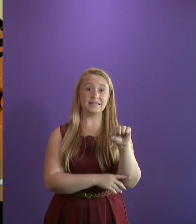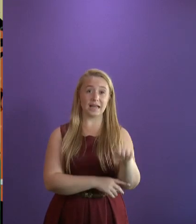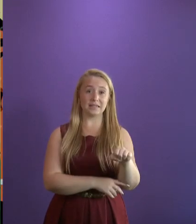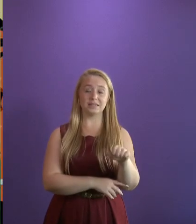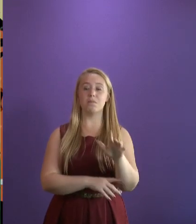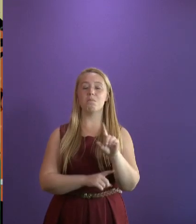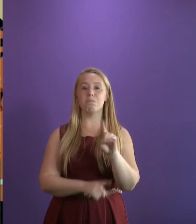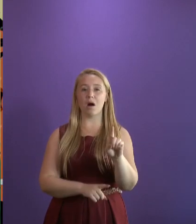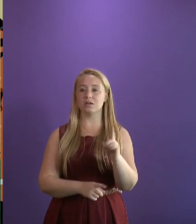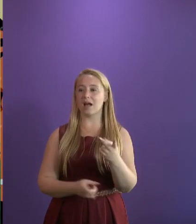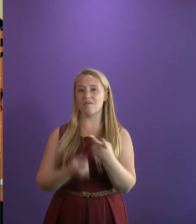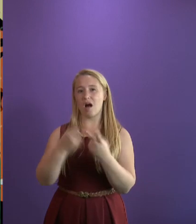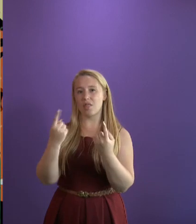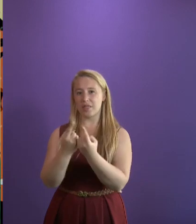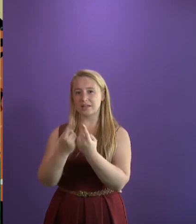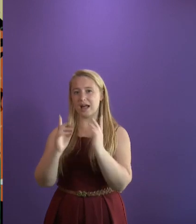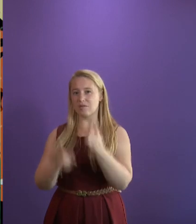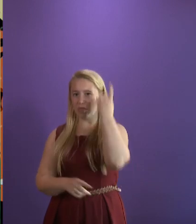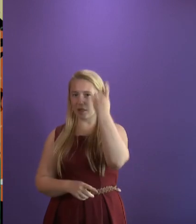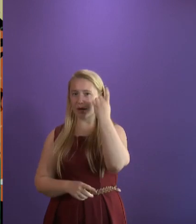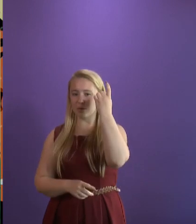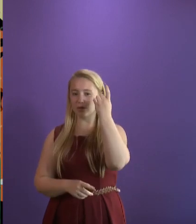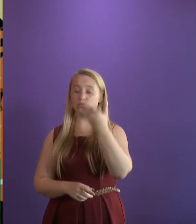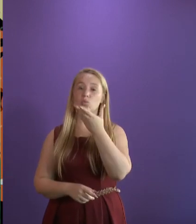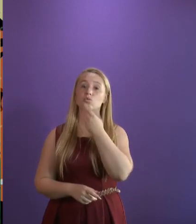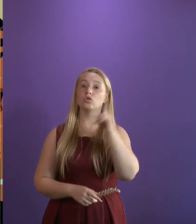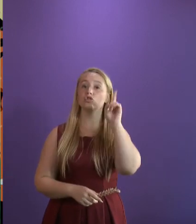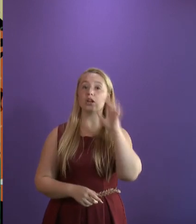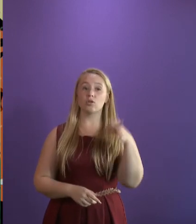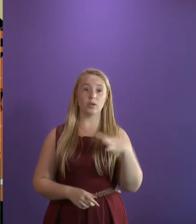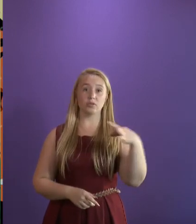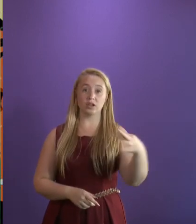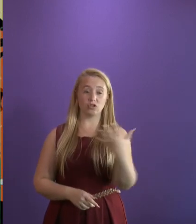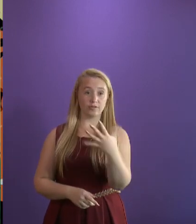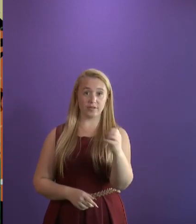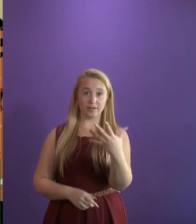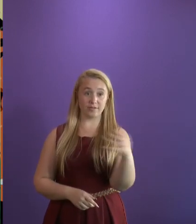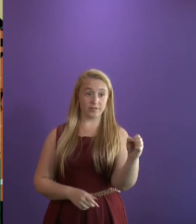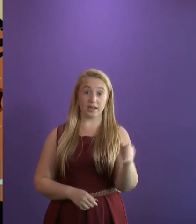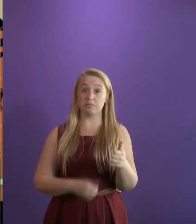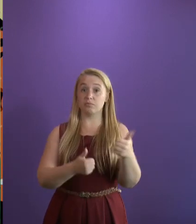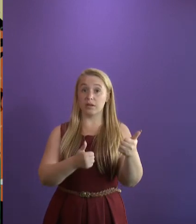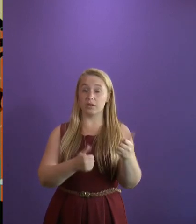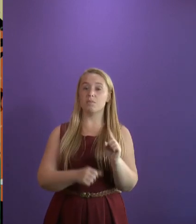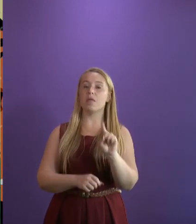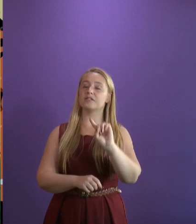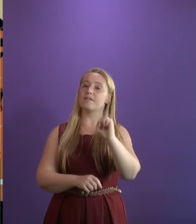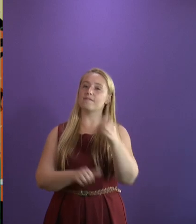And even if we have 50-50 gender representation, that's only the first step.